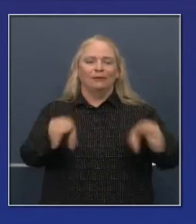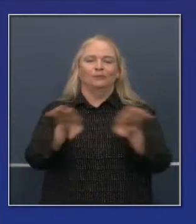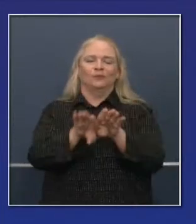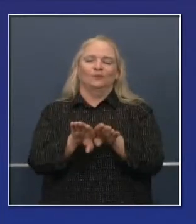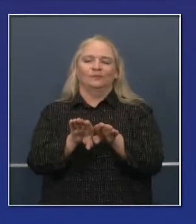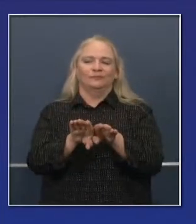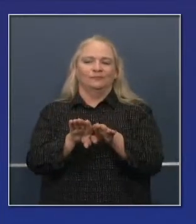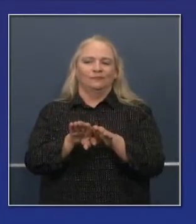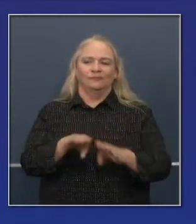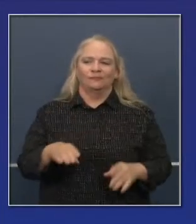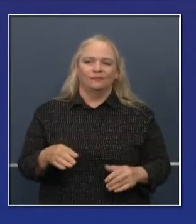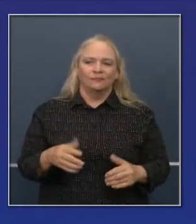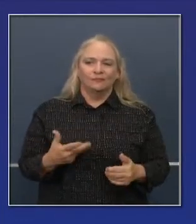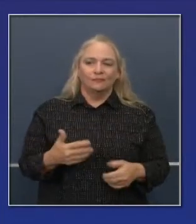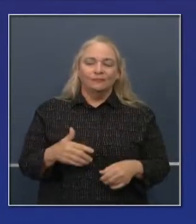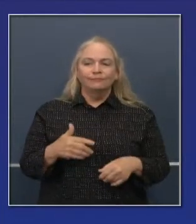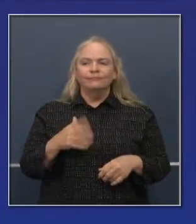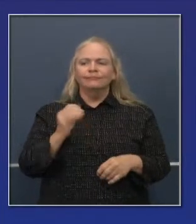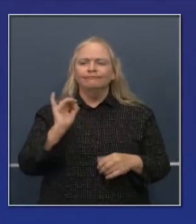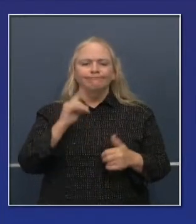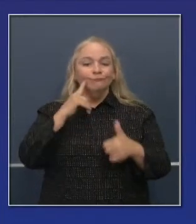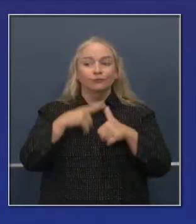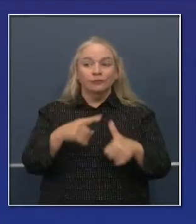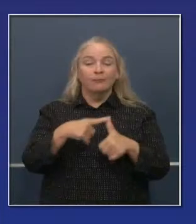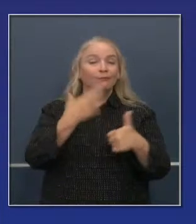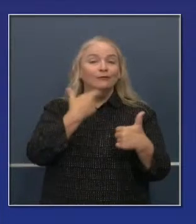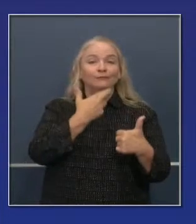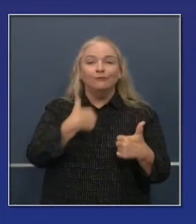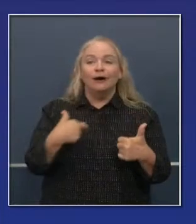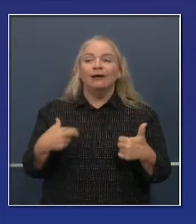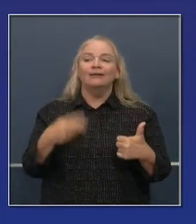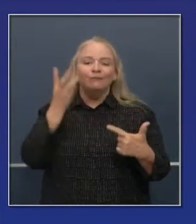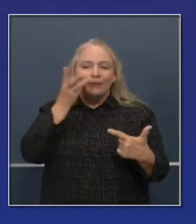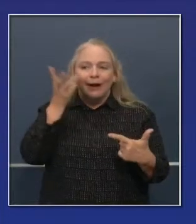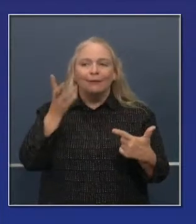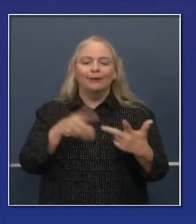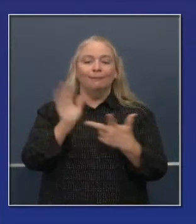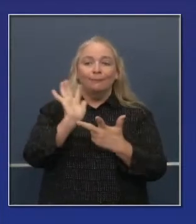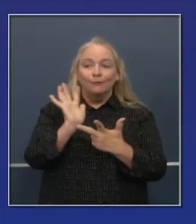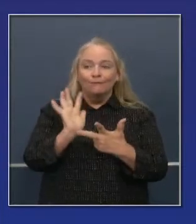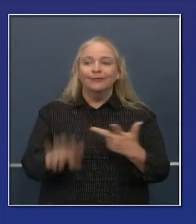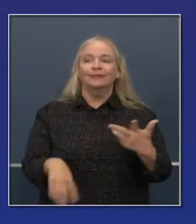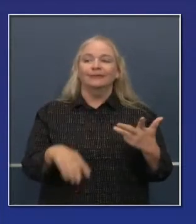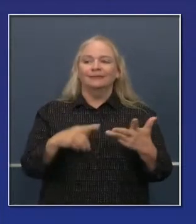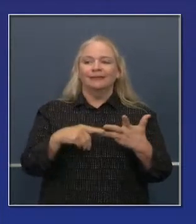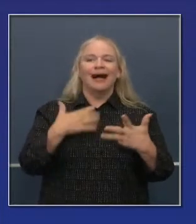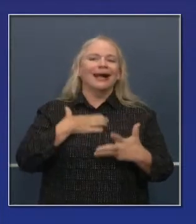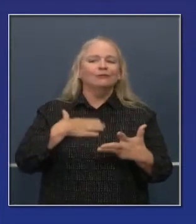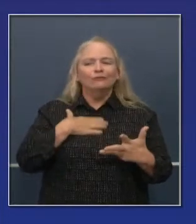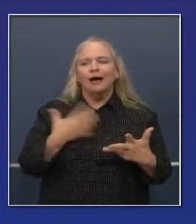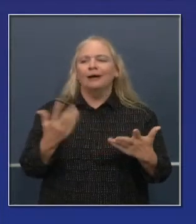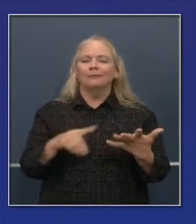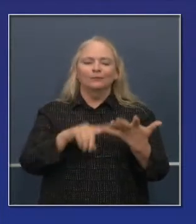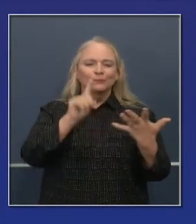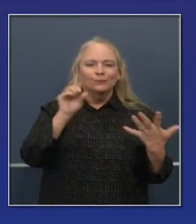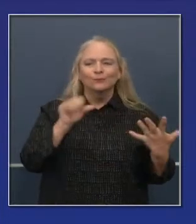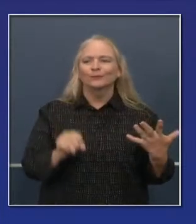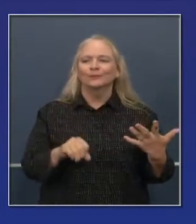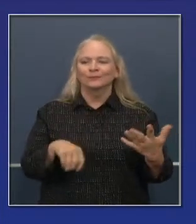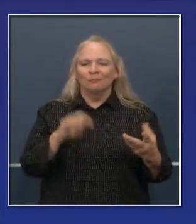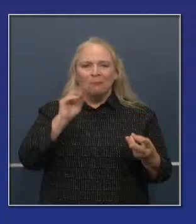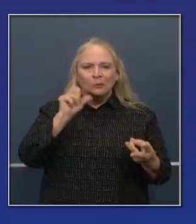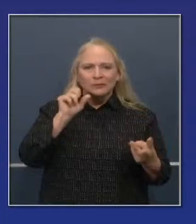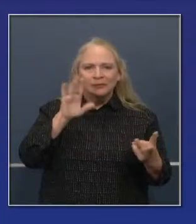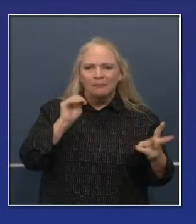closing statewide, again, restaurants, wineries, movie theaters, family entertainment, zoos, museums, card rooms, and bars,